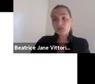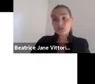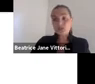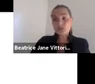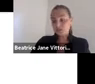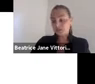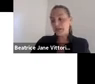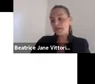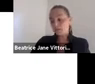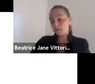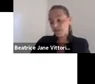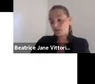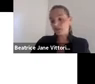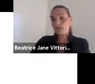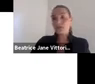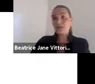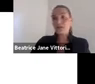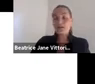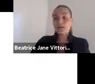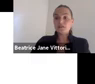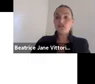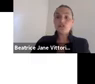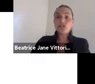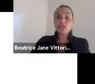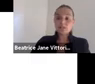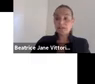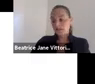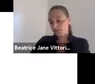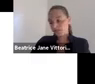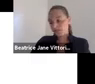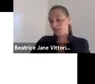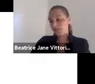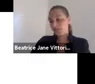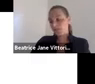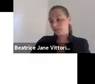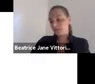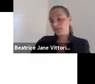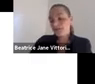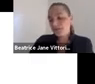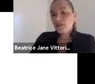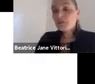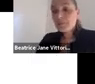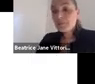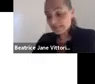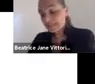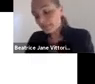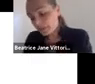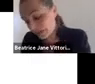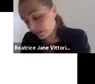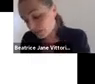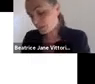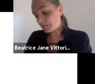as a researcher and a professional, and not just a caregiver. Moved by